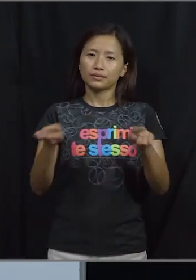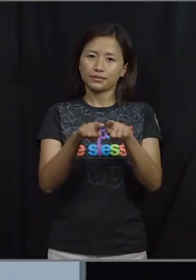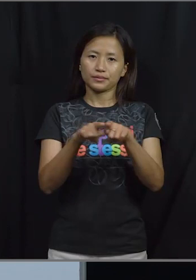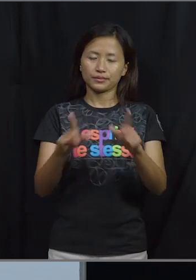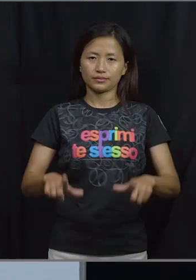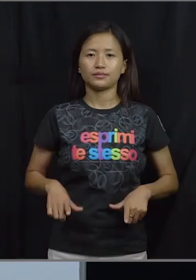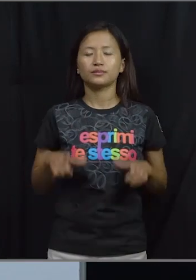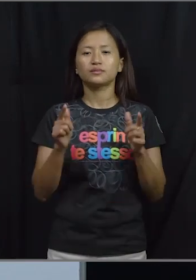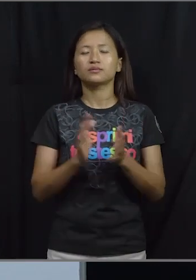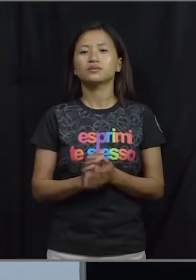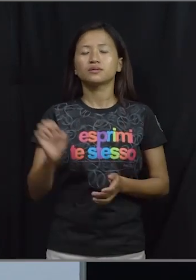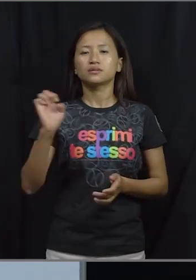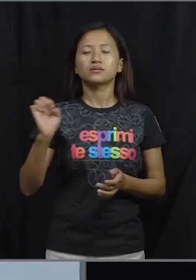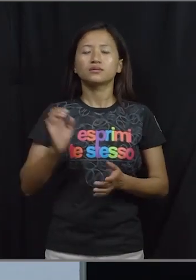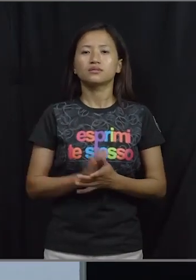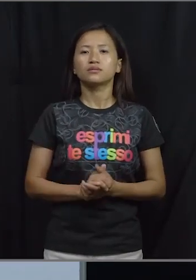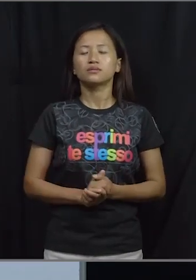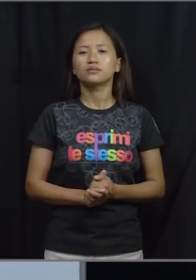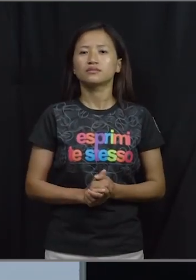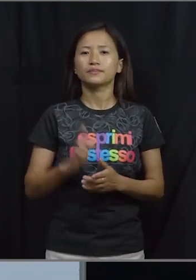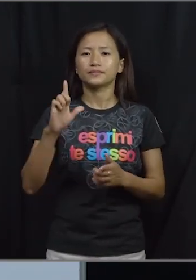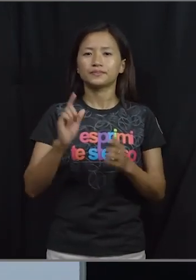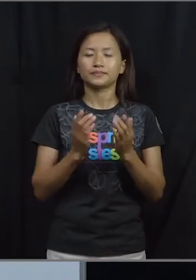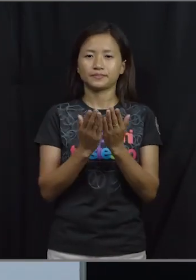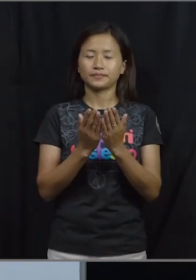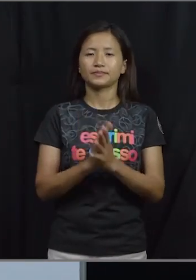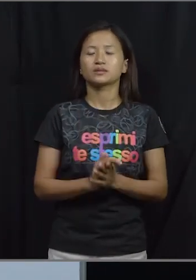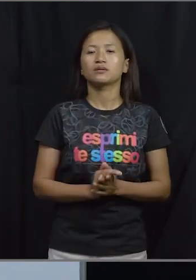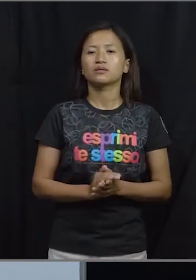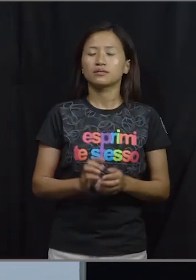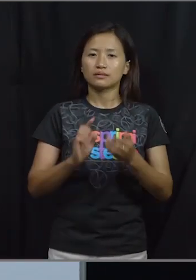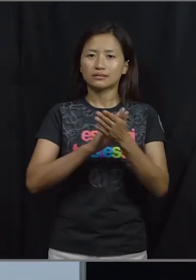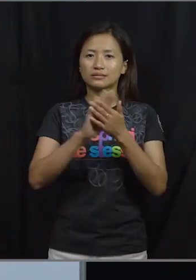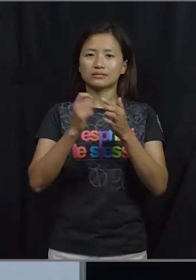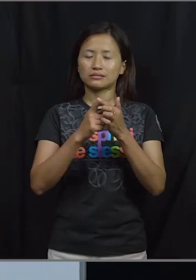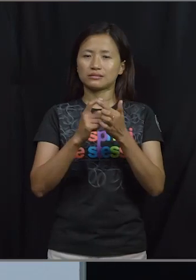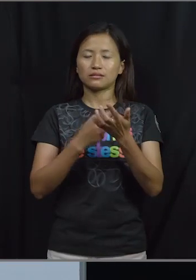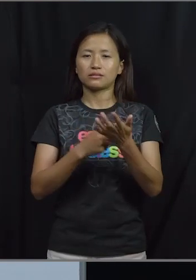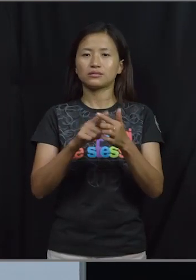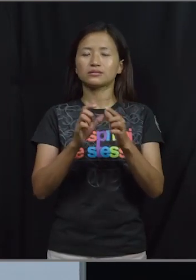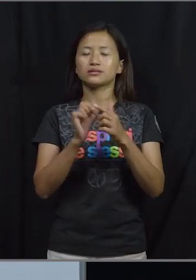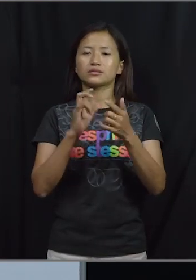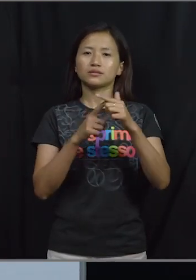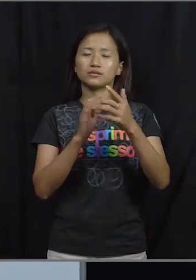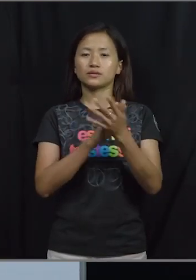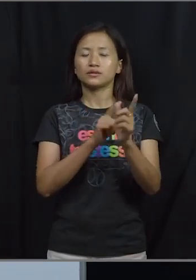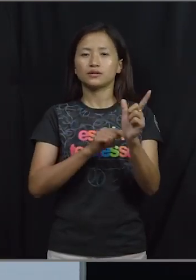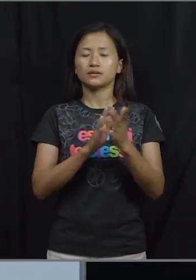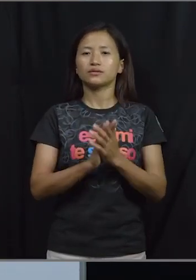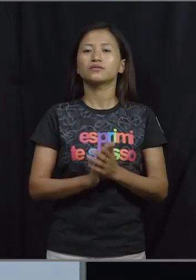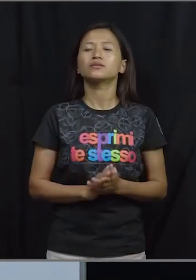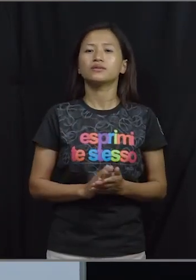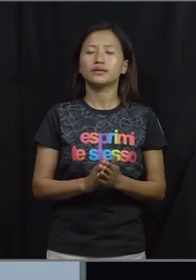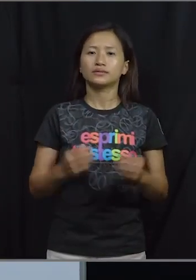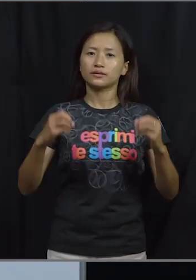your life, isn't it? So even this lesson also, hereditary and environment, is related to your life. It is the fourth chapter